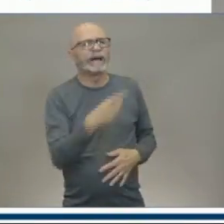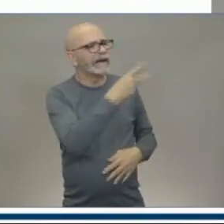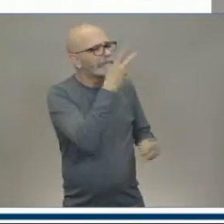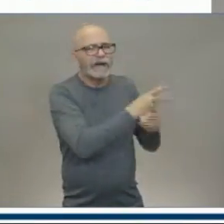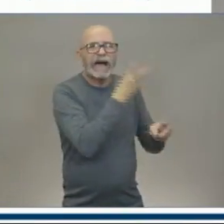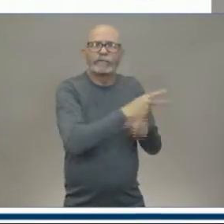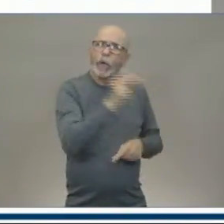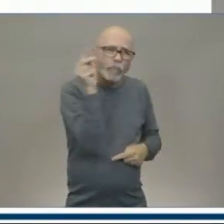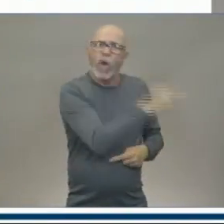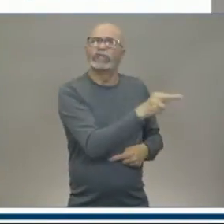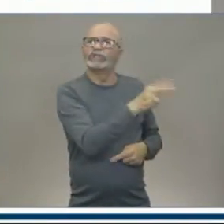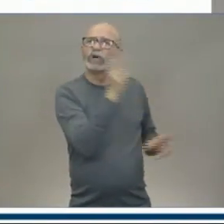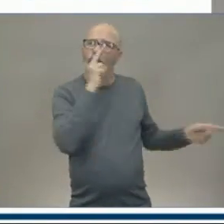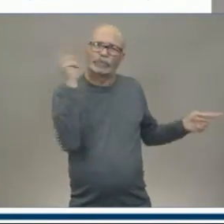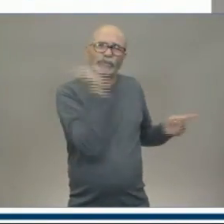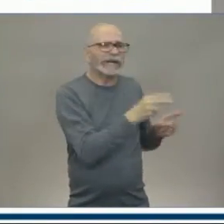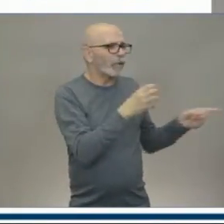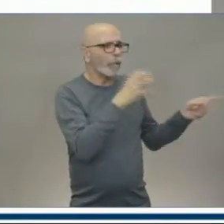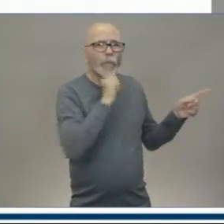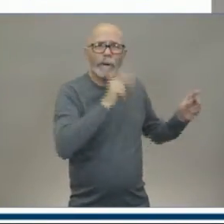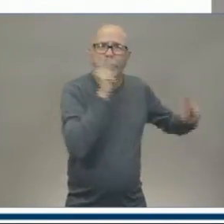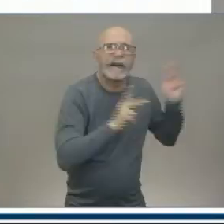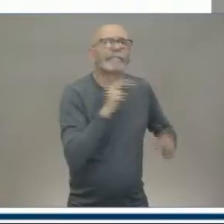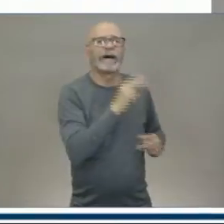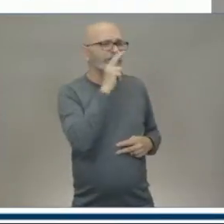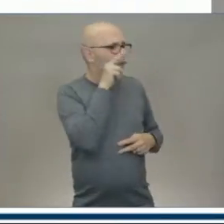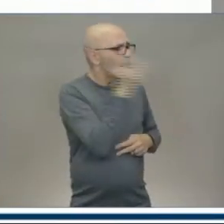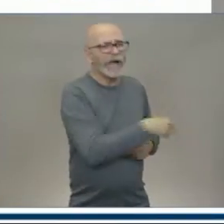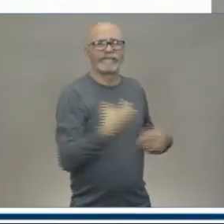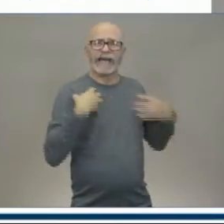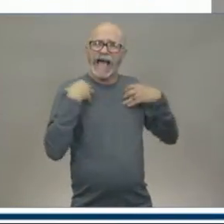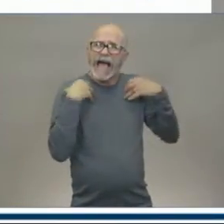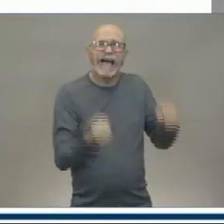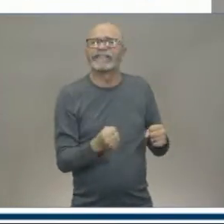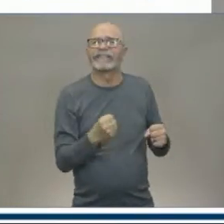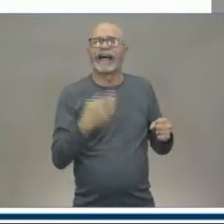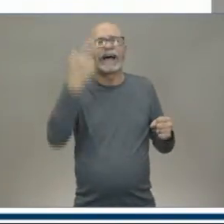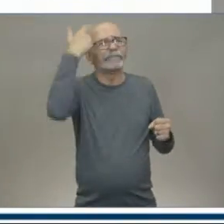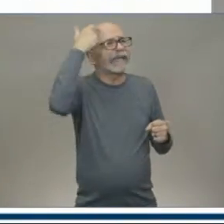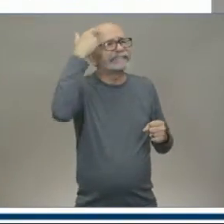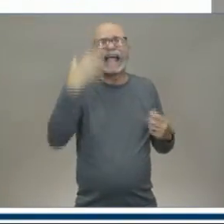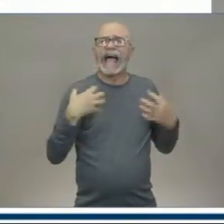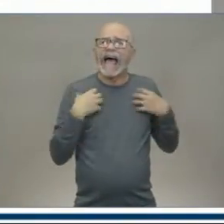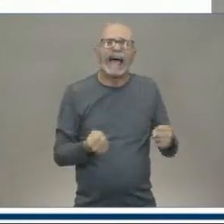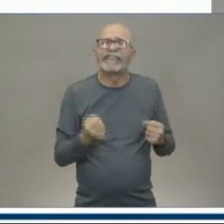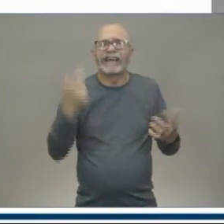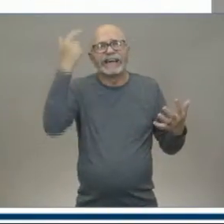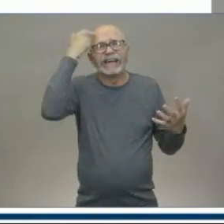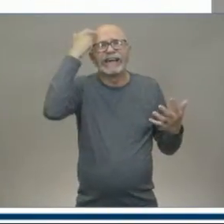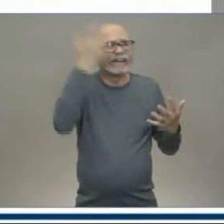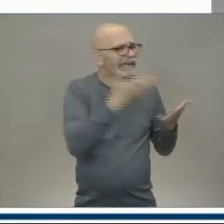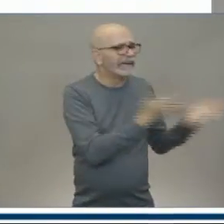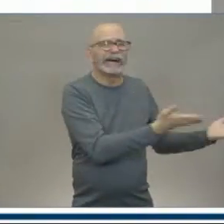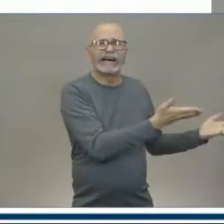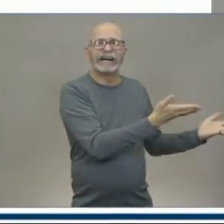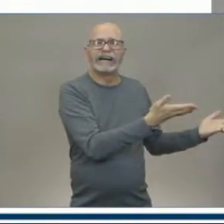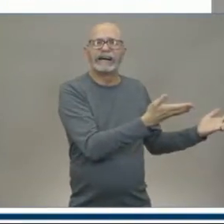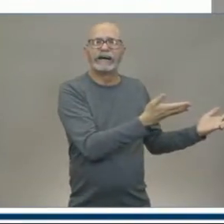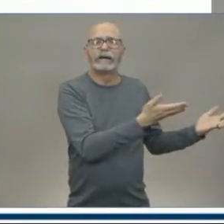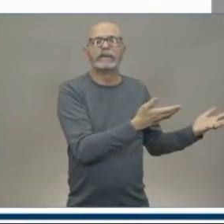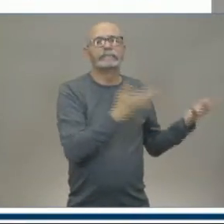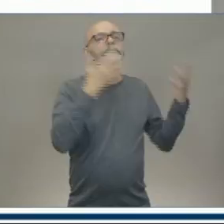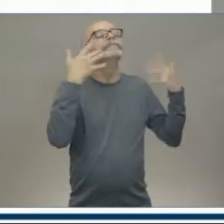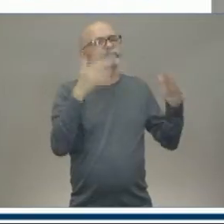of the residents, not just their physical health, but their mental health as well. When we have recommendations that we